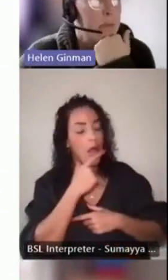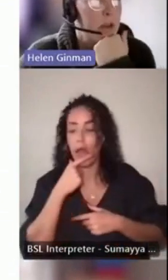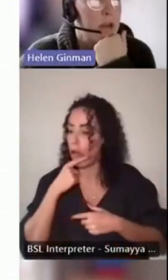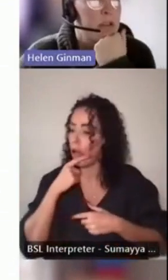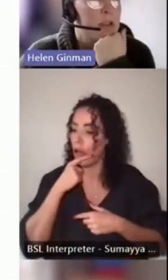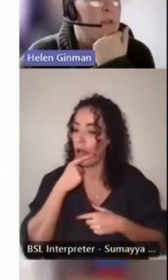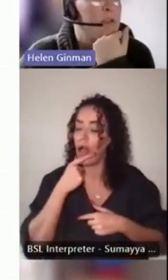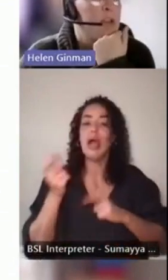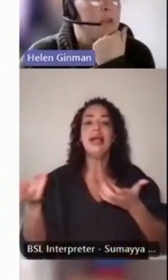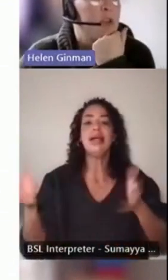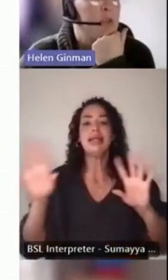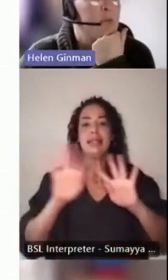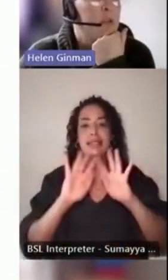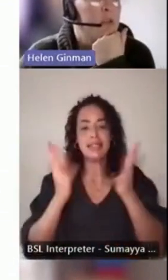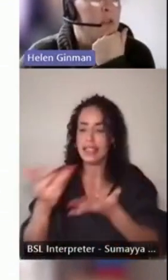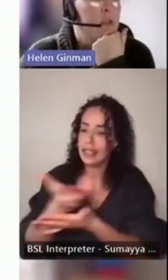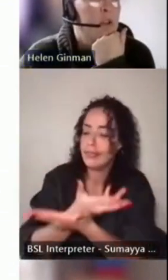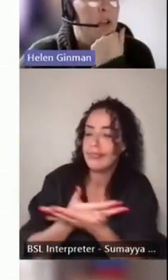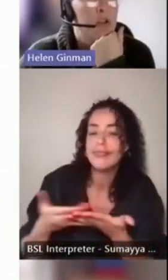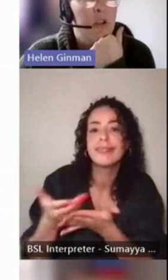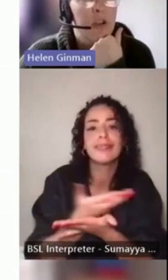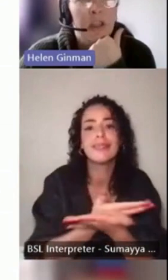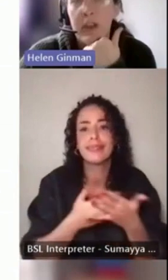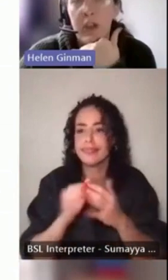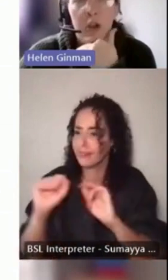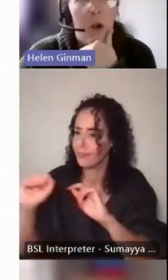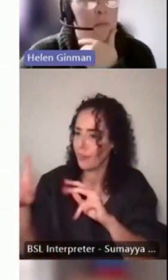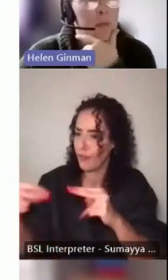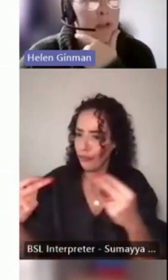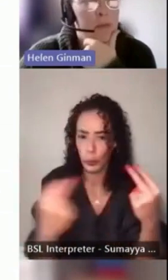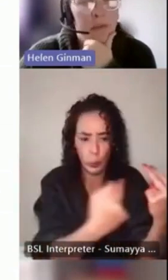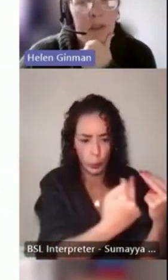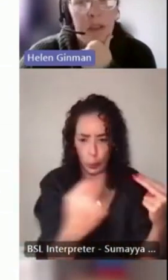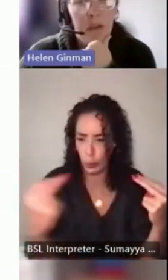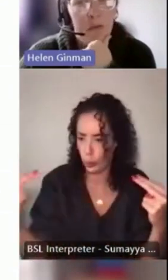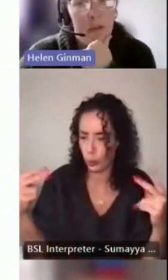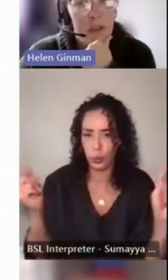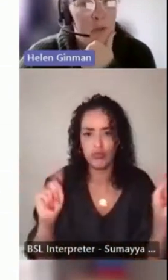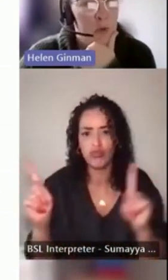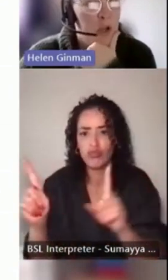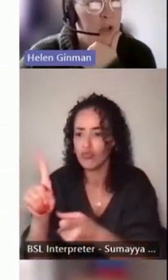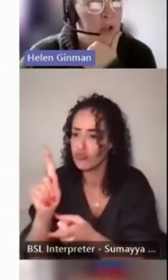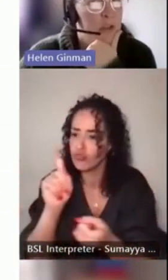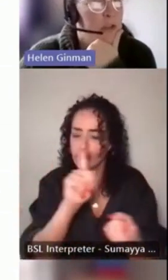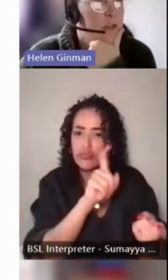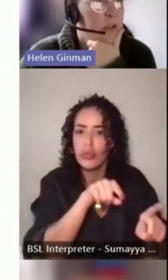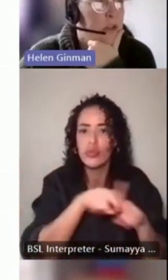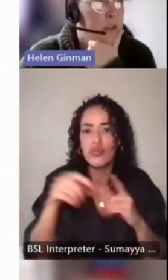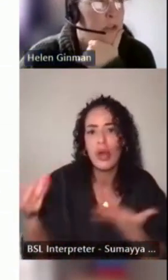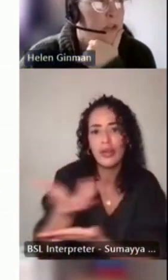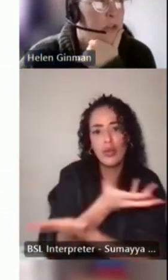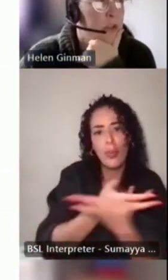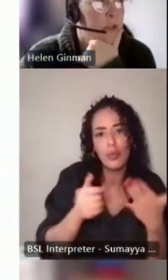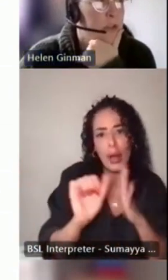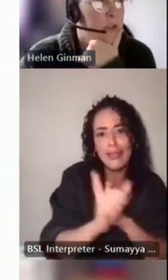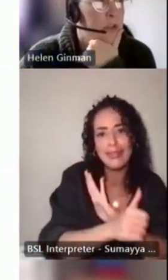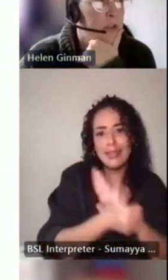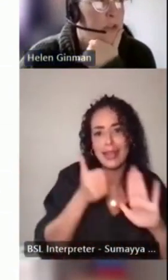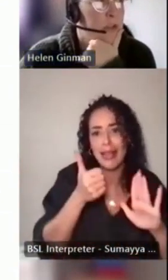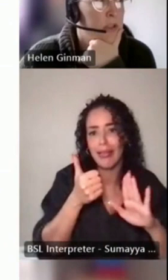consulting the team and asking for their view, and trying to reach a compromise with skills and workload.